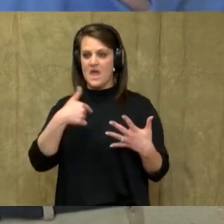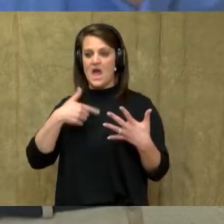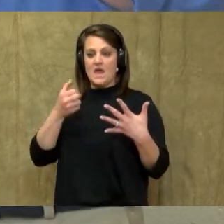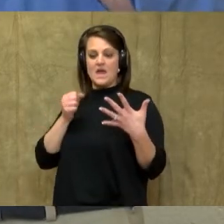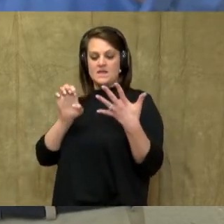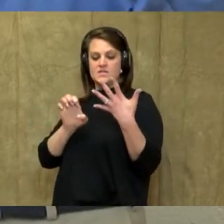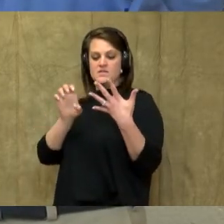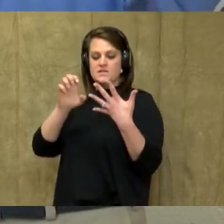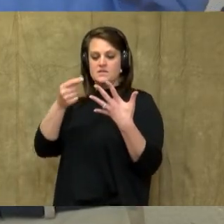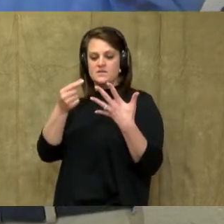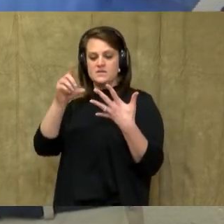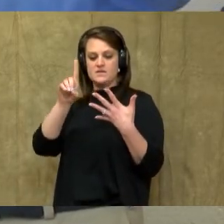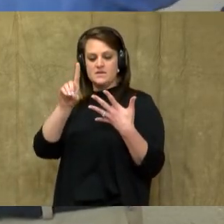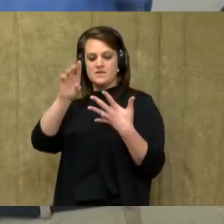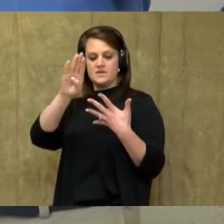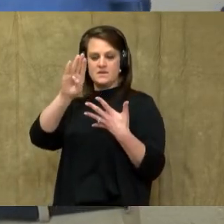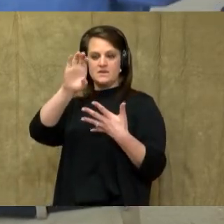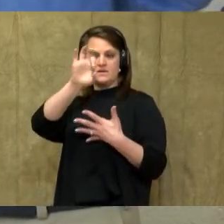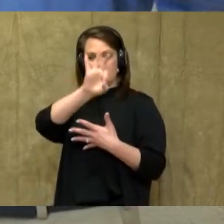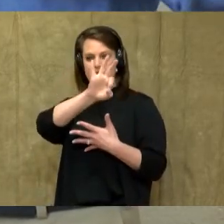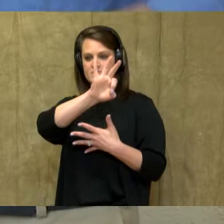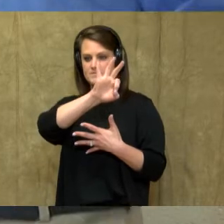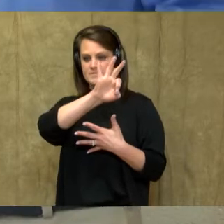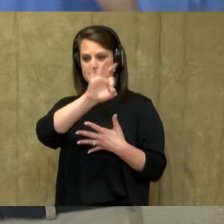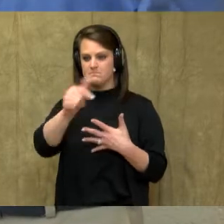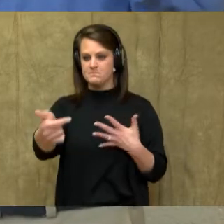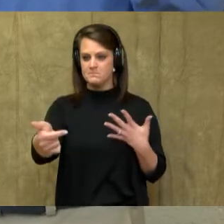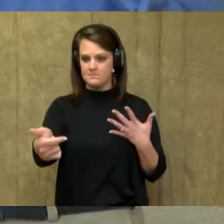I got my E, G, B, D, F.